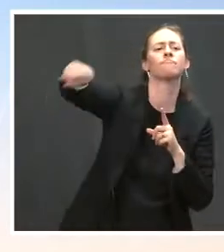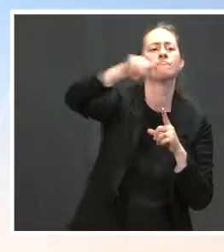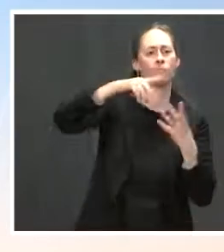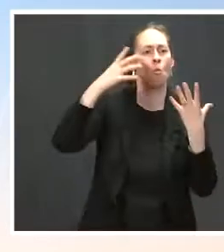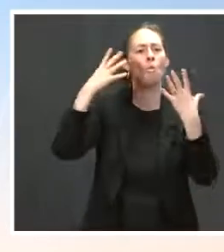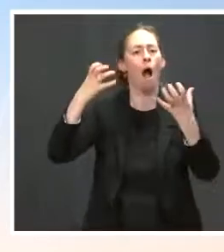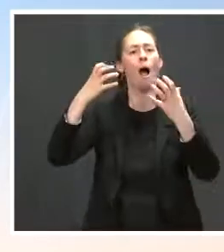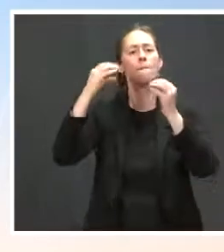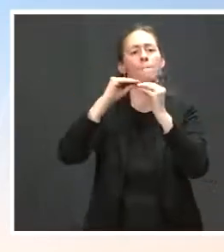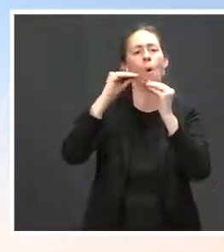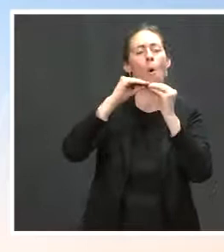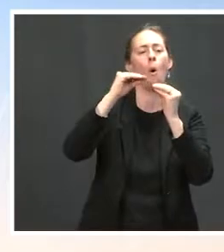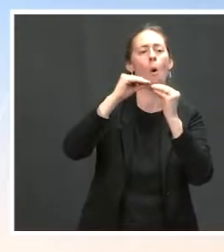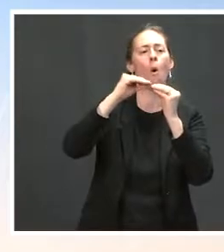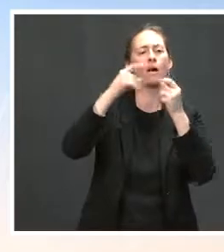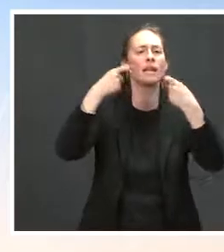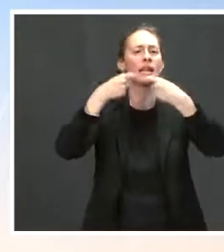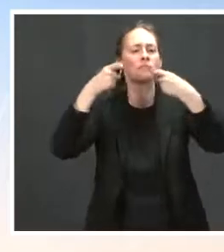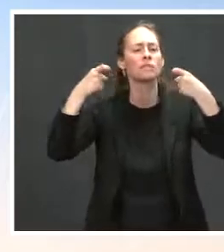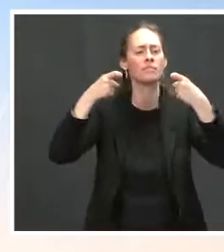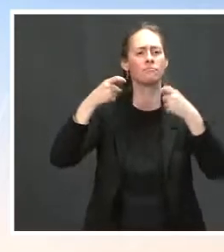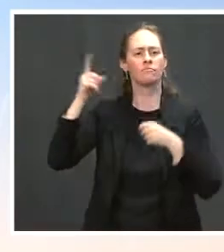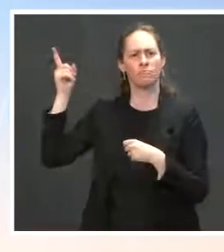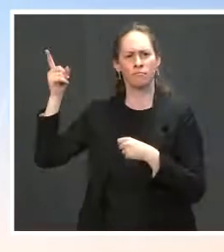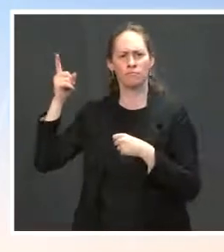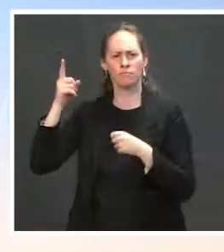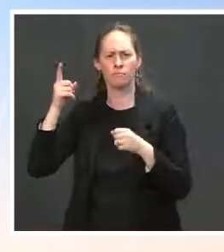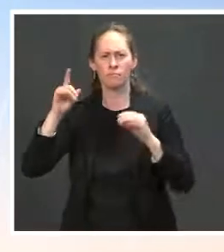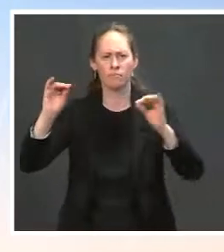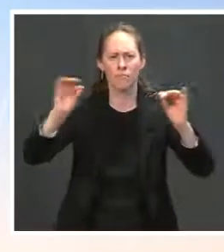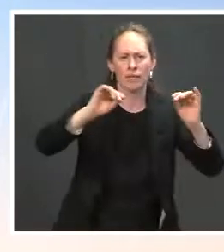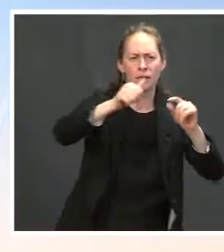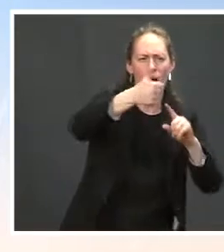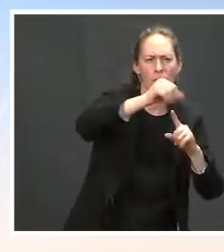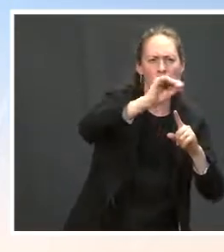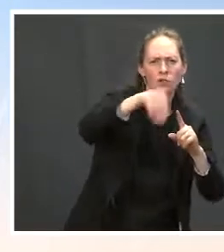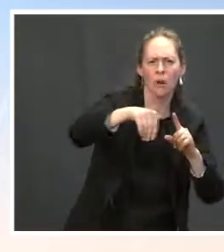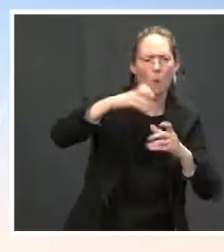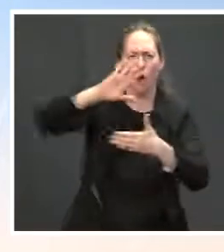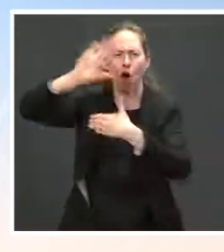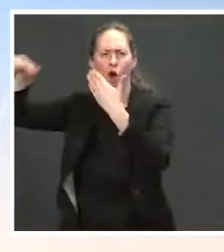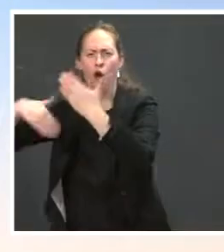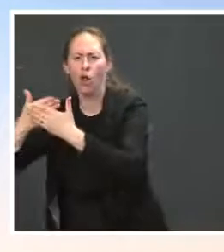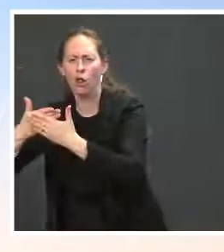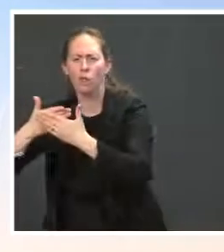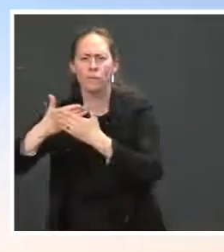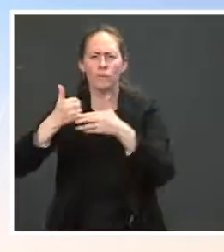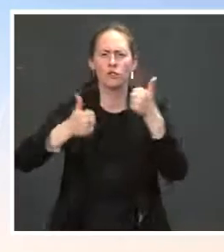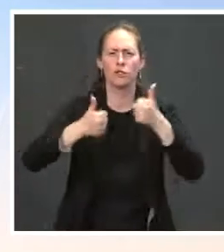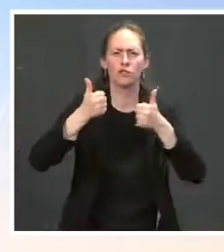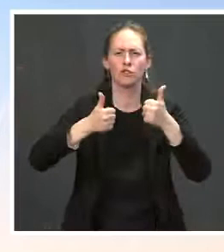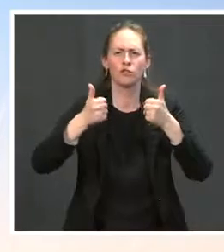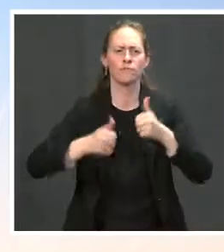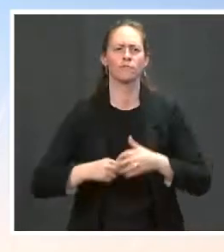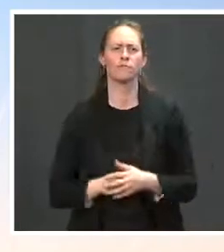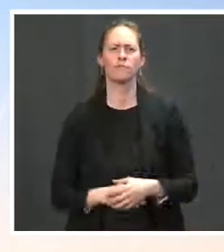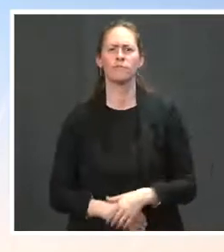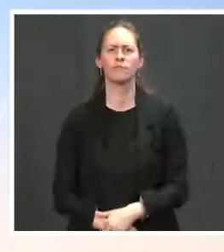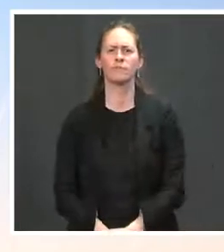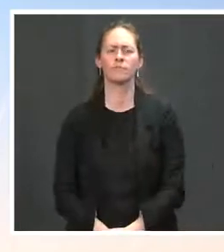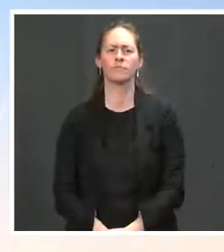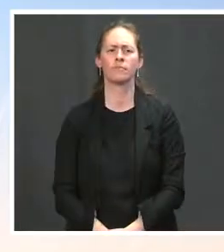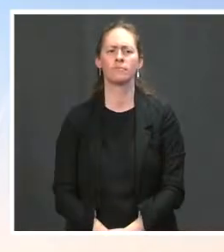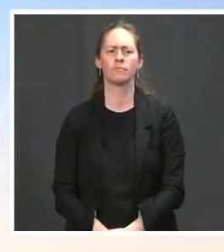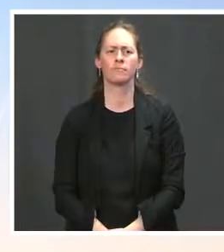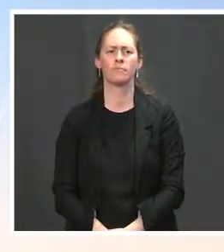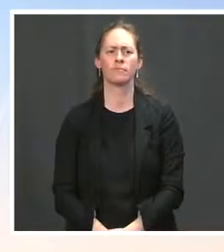on that for you. Go ahead. Thanks, Jen. I've got one on anti-AAPI discrimination, and I'd like to circle back on a vaccine question from last week.